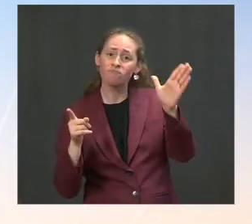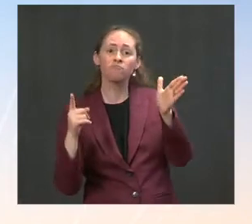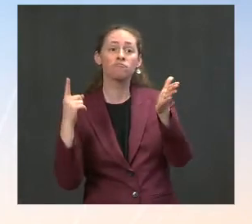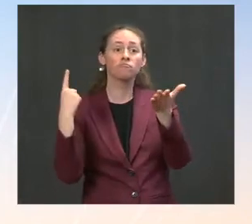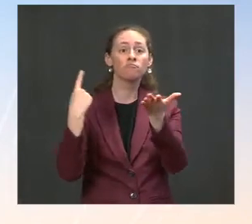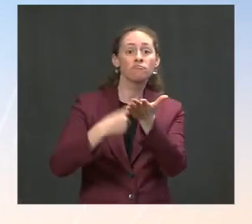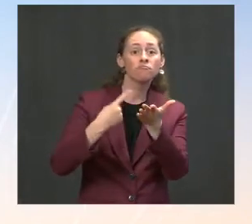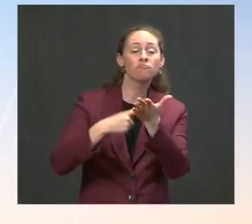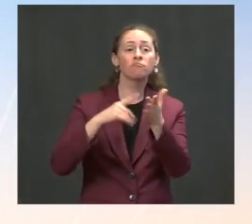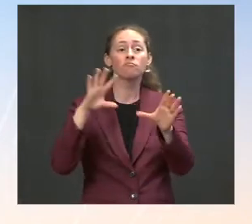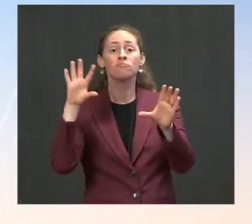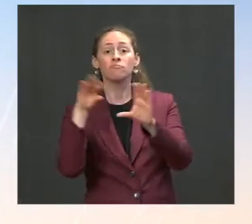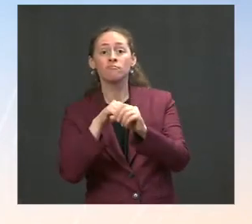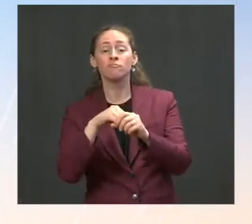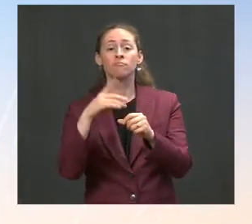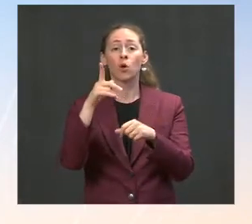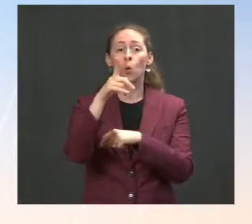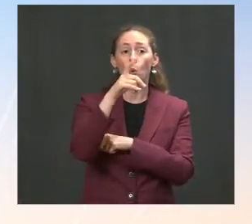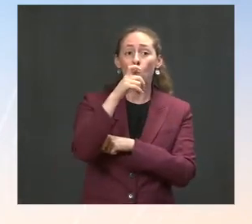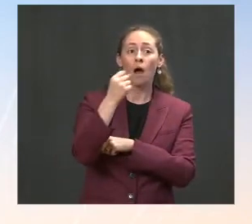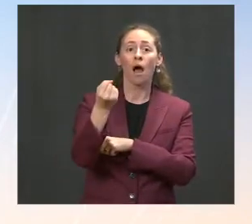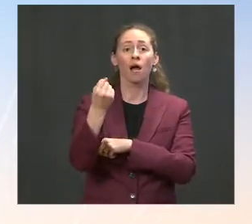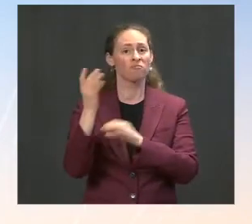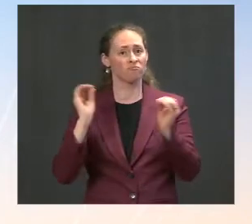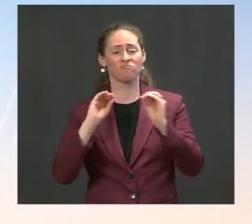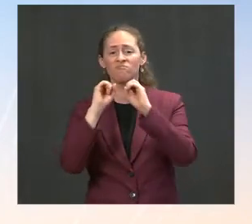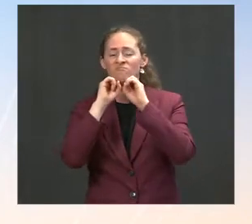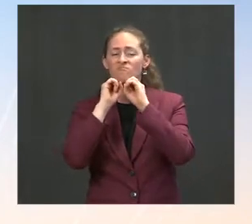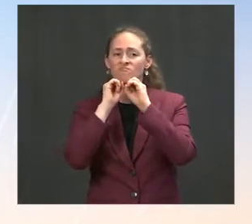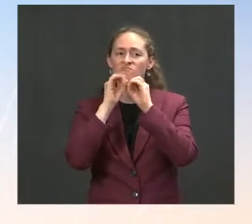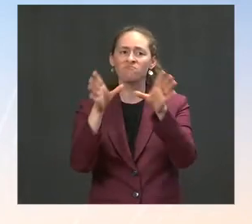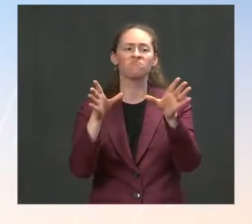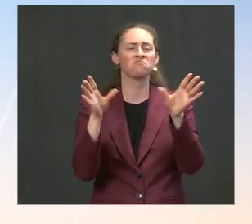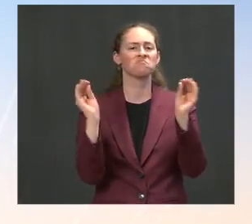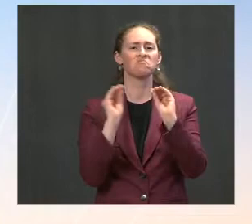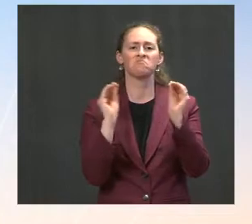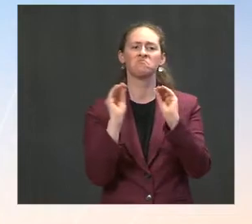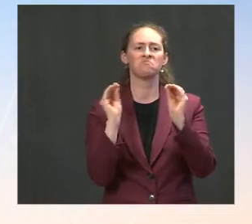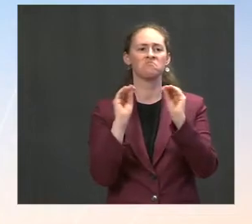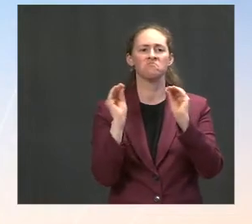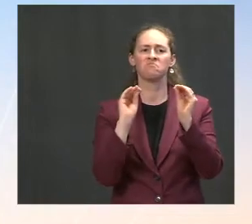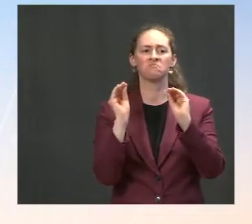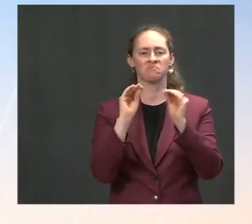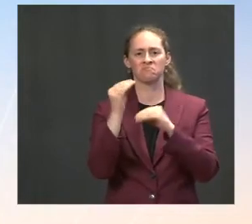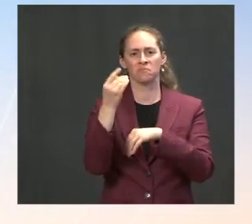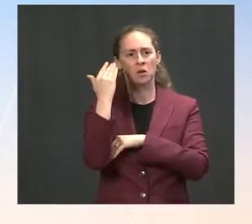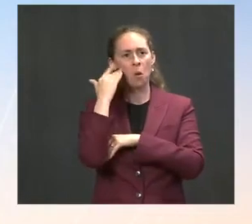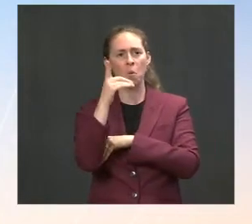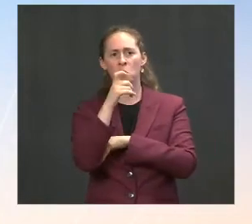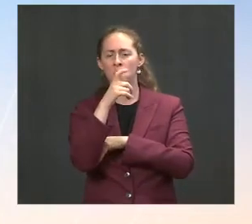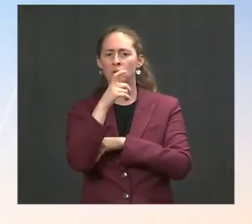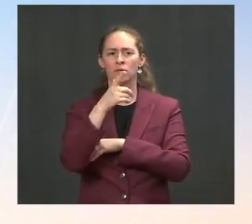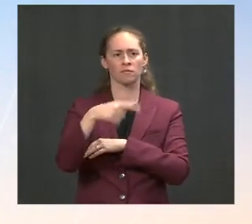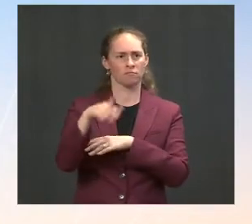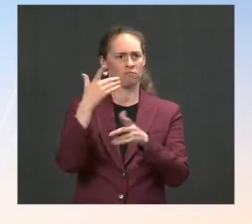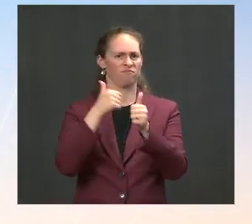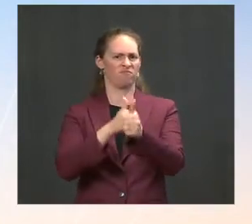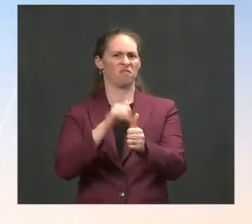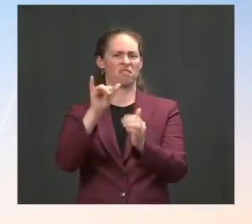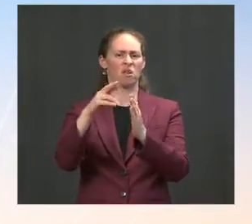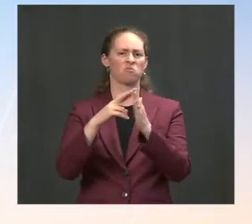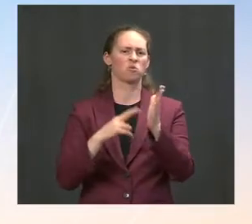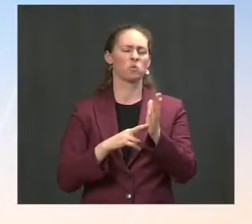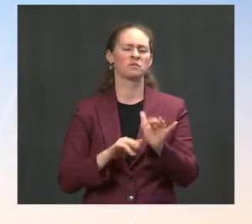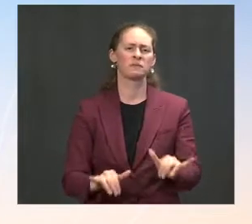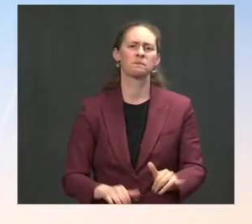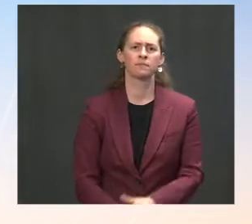sale of his art and who is purchasing that art. That is a commitment that's been made, and we expect that that all parties would abide by it. Go ahead, Kelly. I wanted to